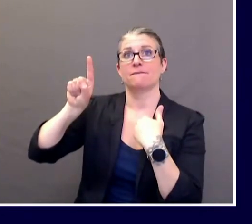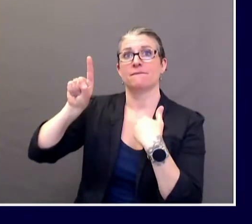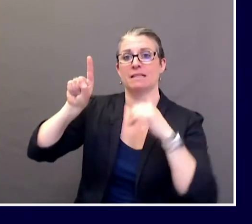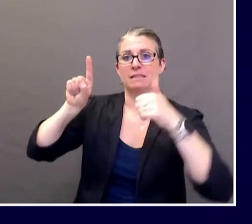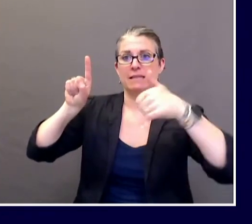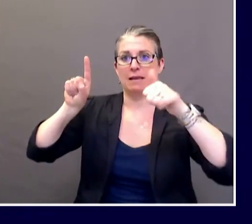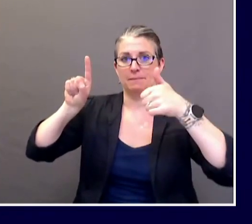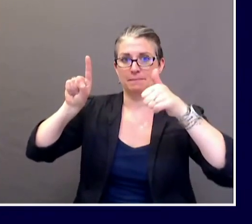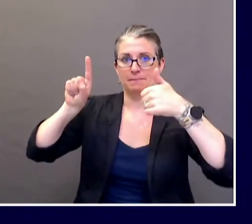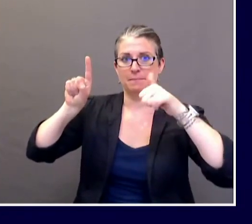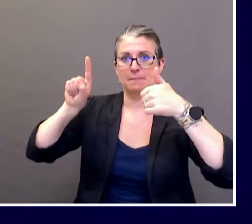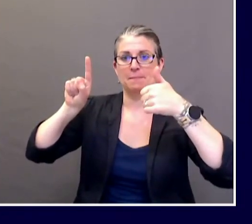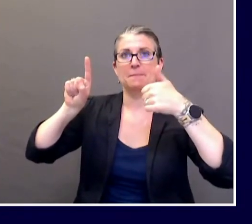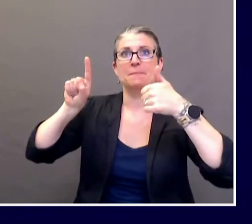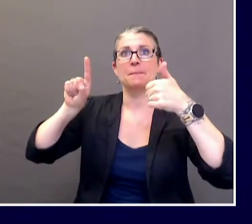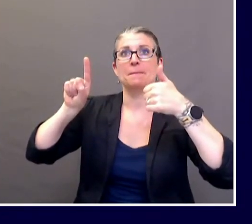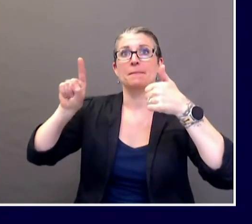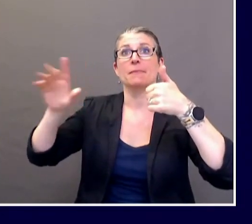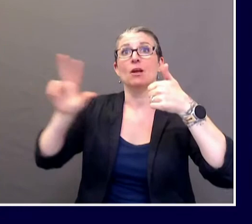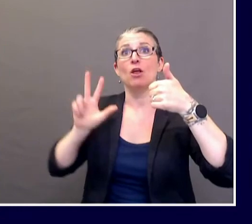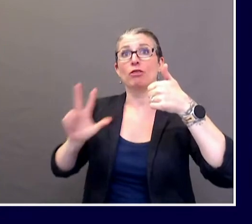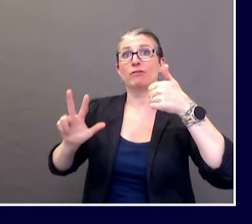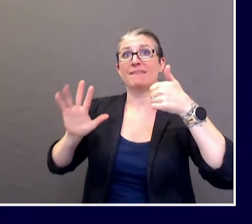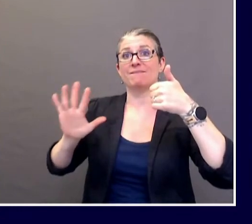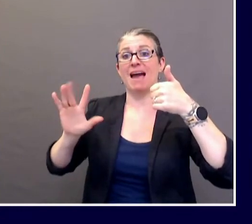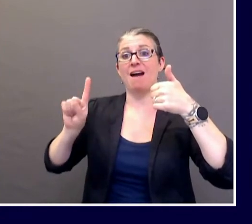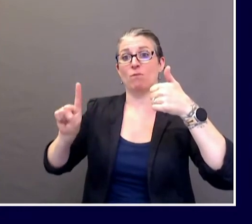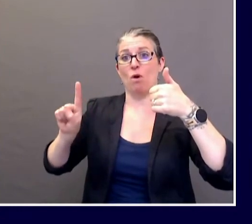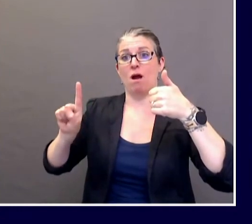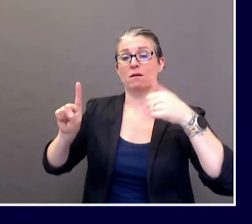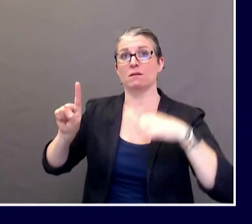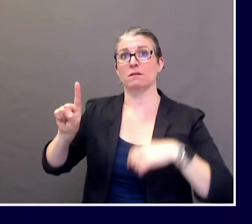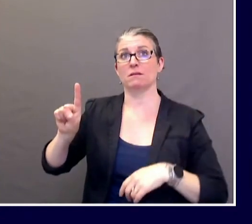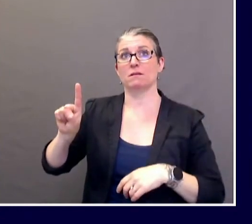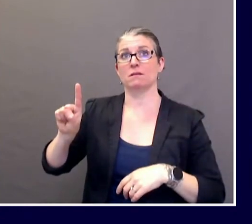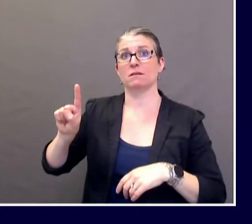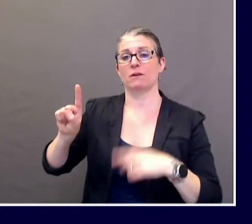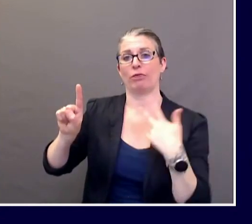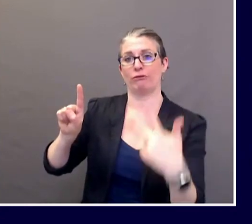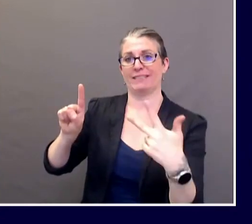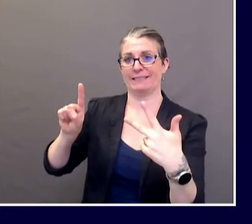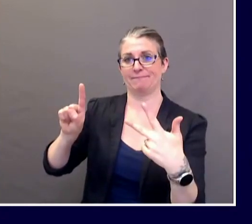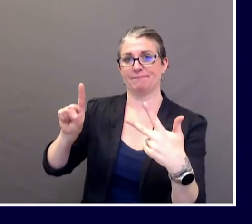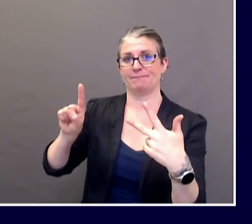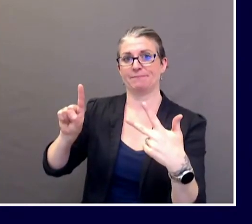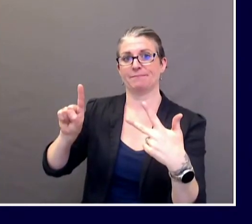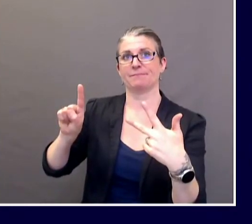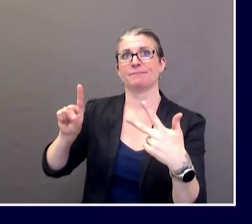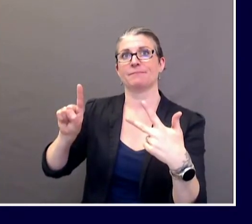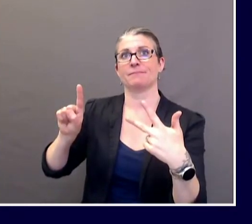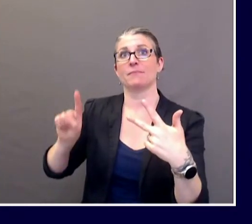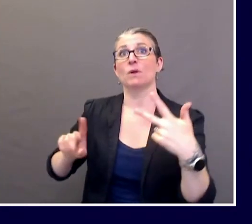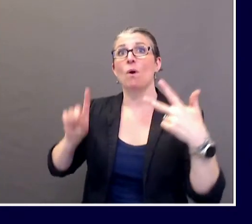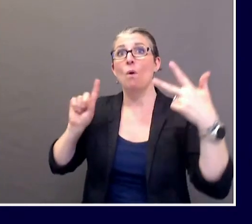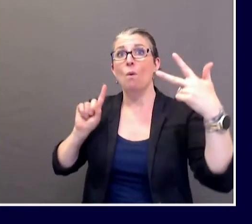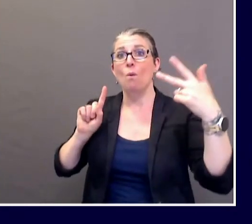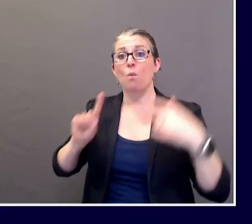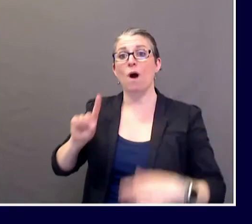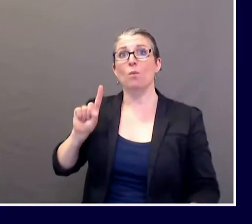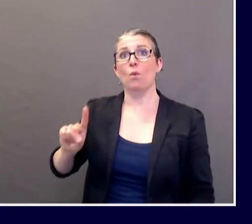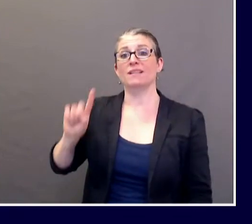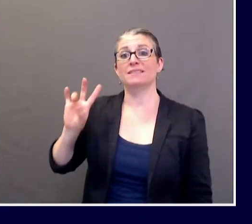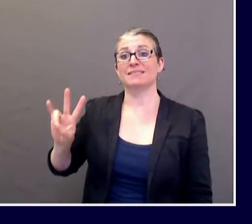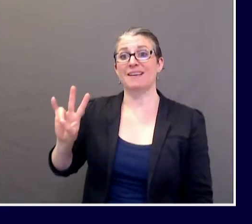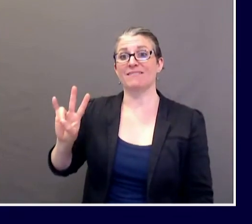those. Of the 351 variant, we've detected 3. And of the 117 variant, we